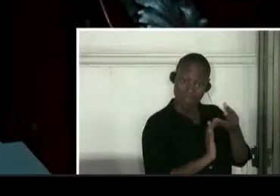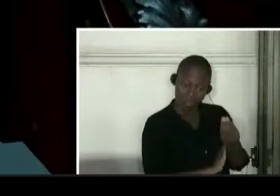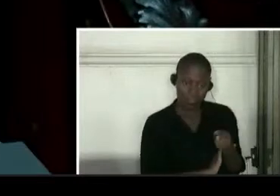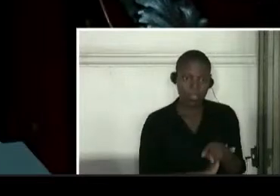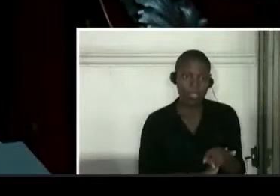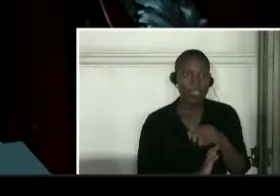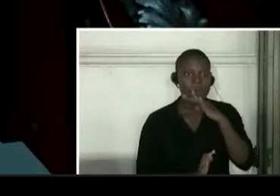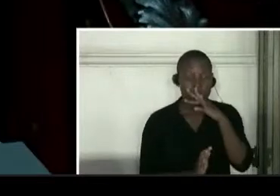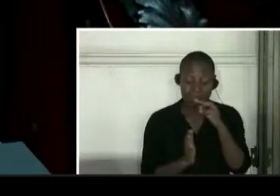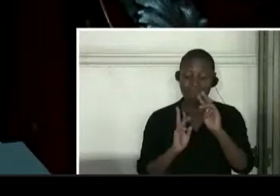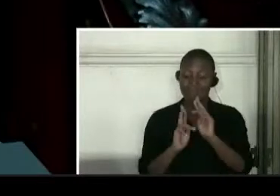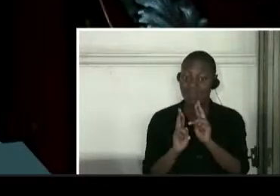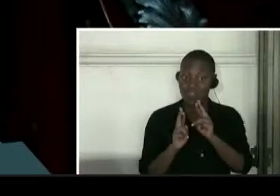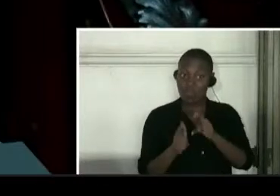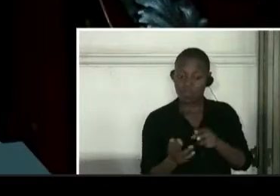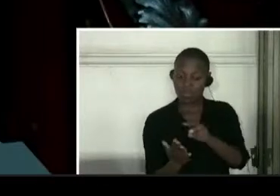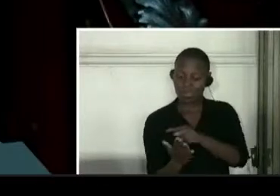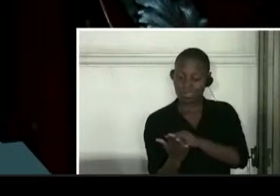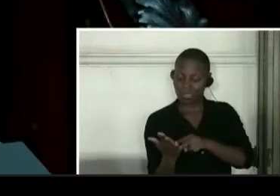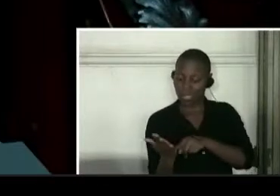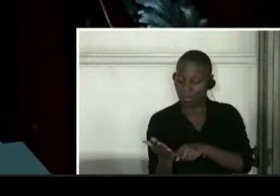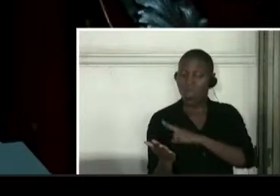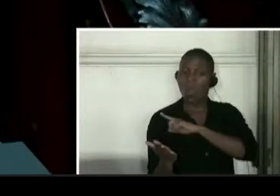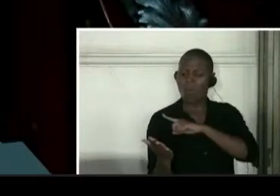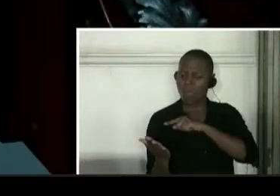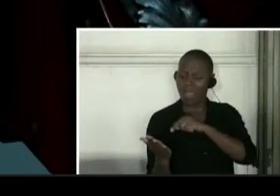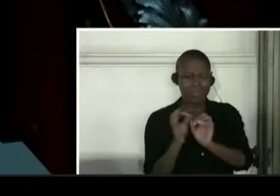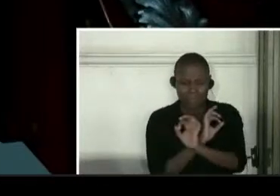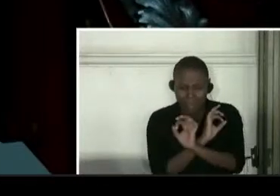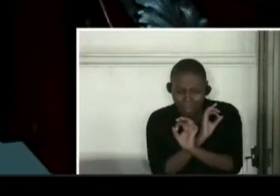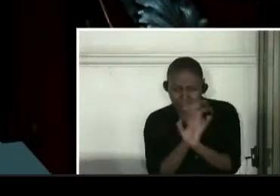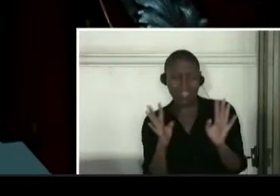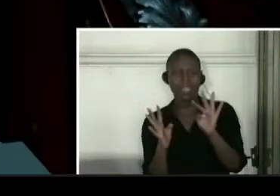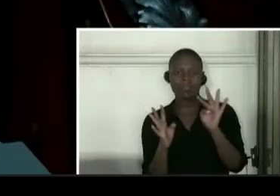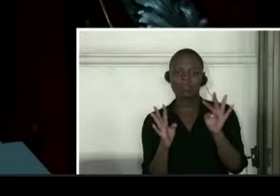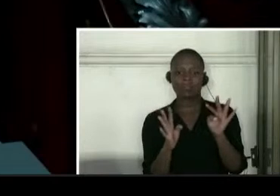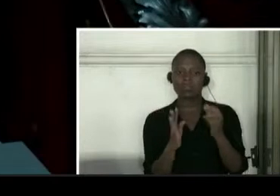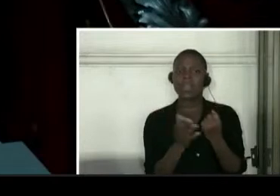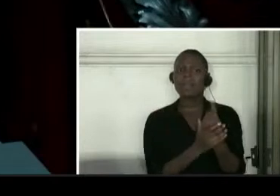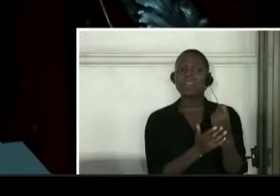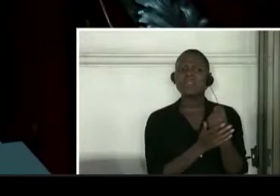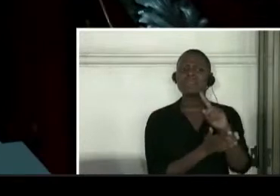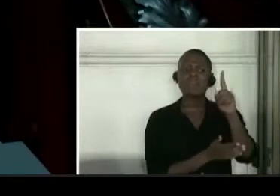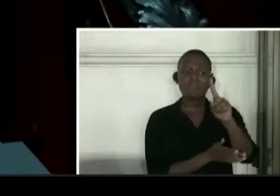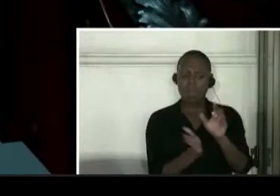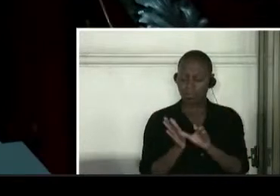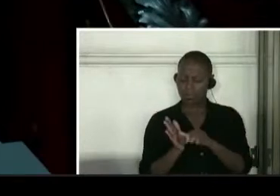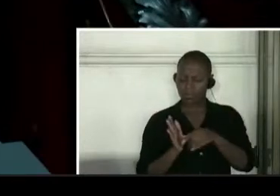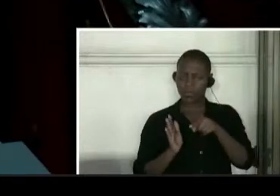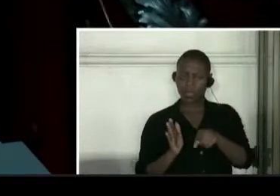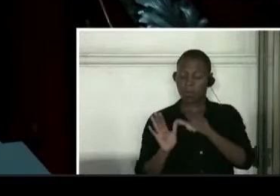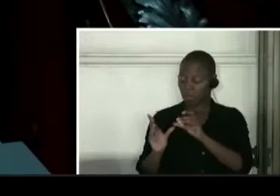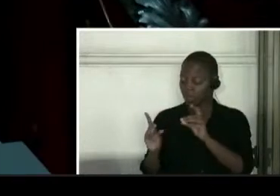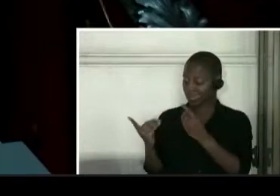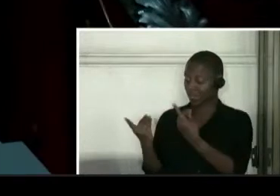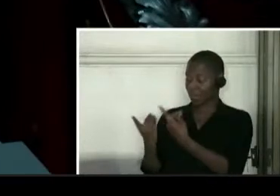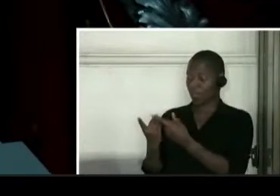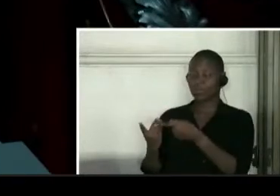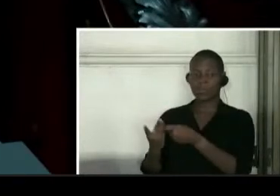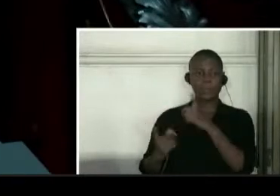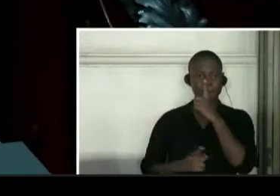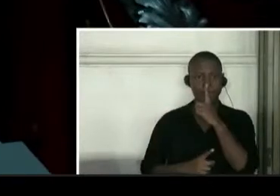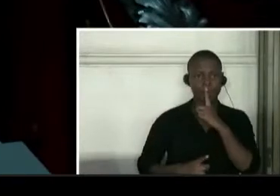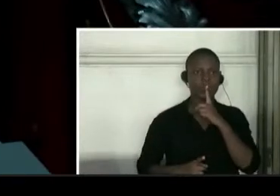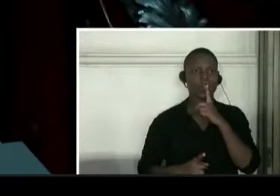the report presented was not clear on such matters. Department was also silent on housing allocation for the